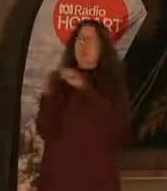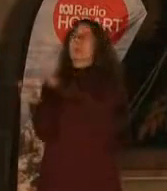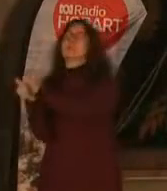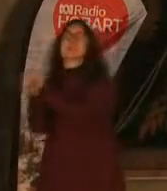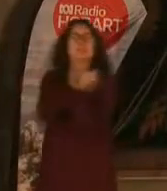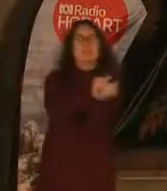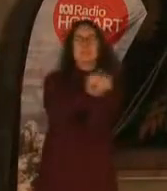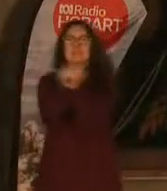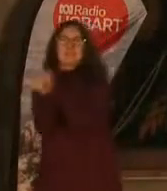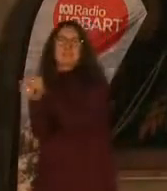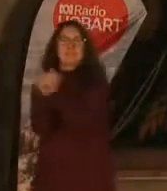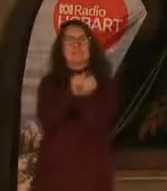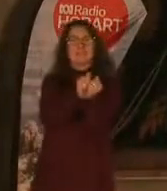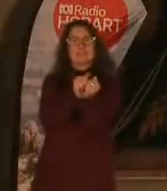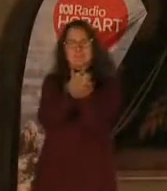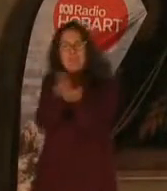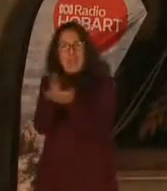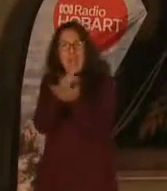better future.